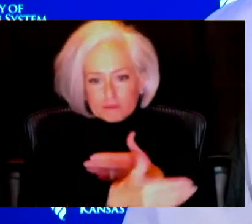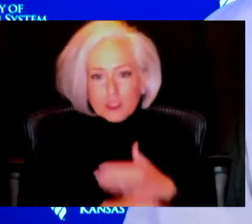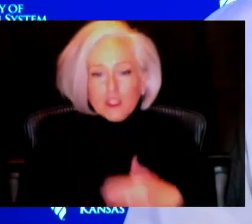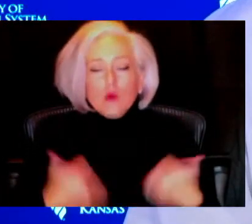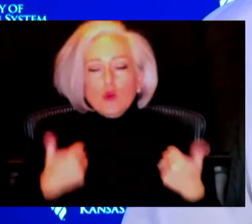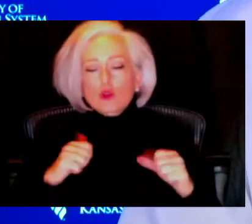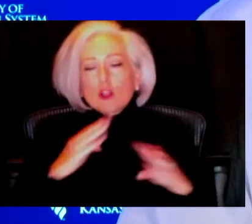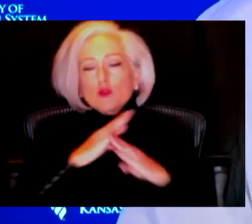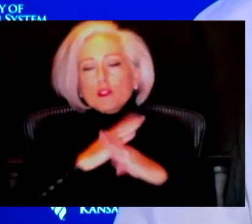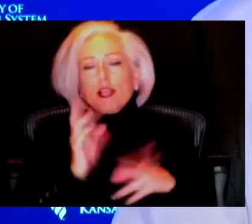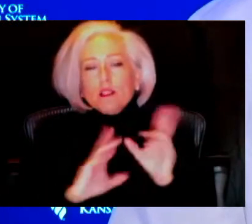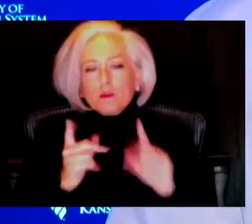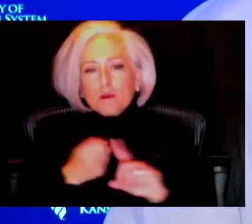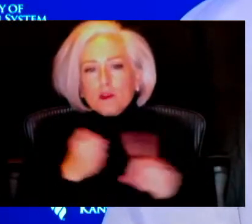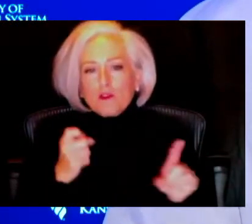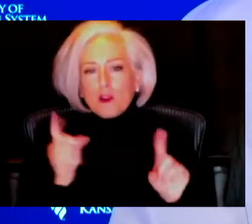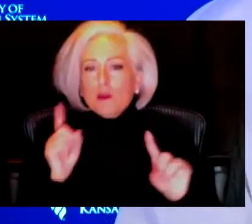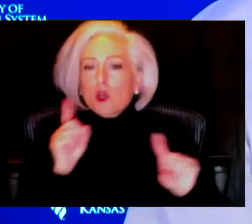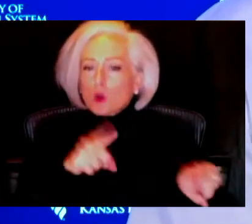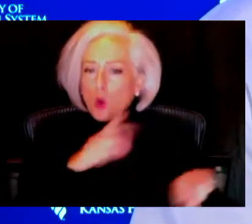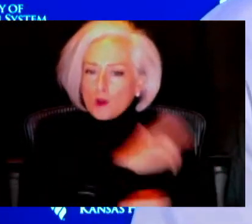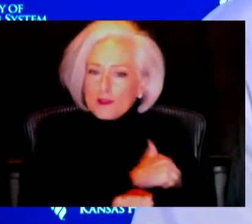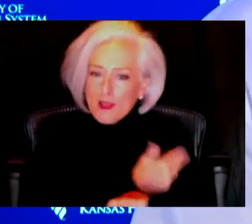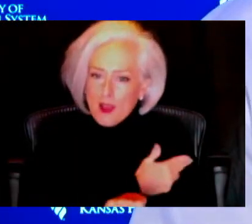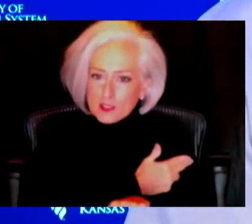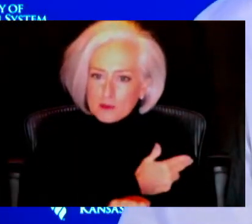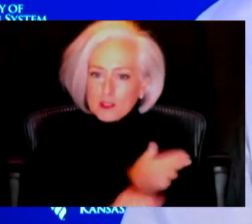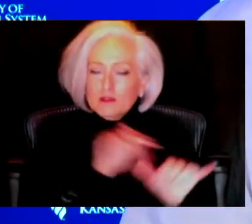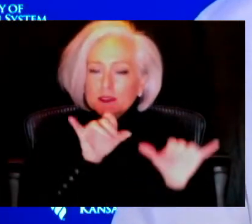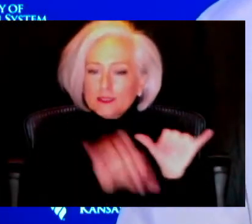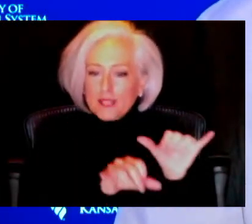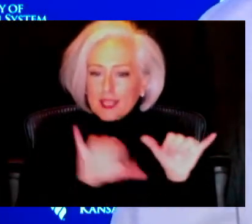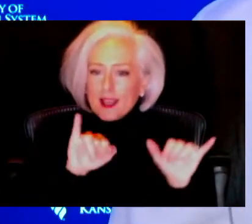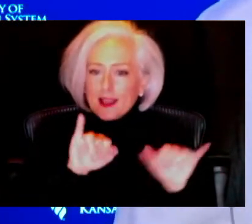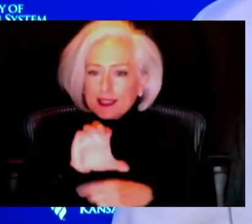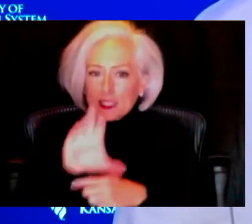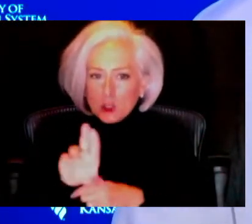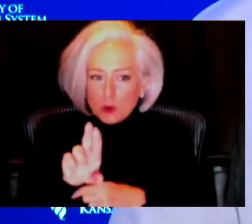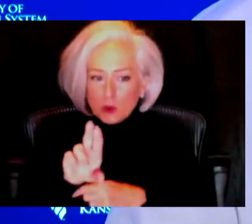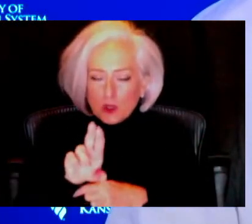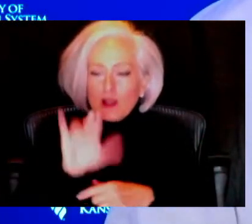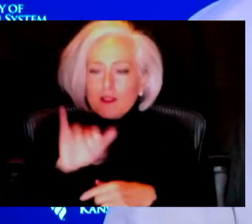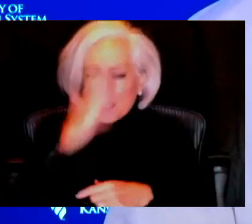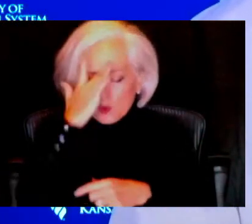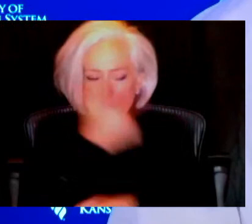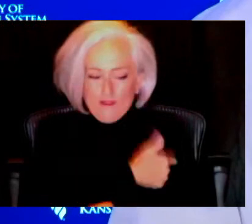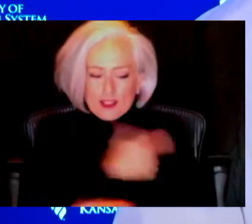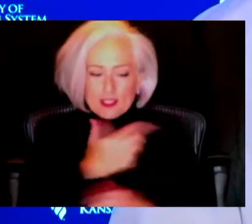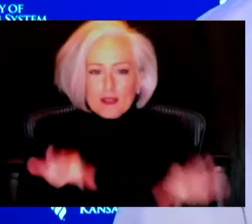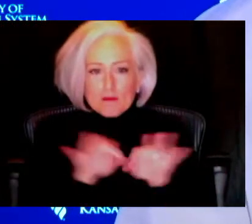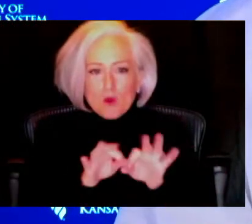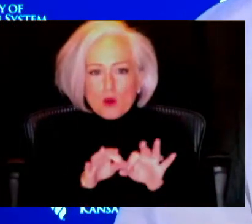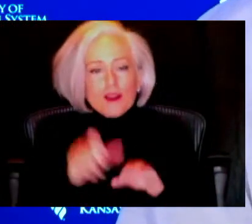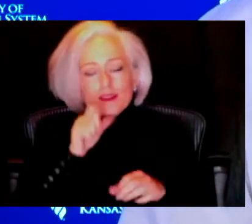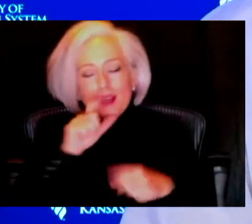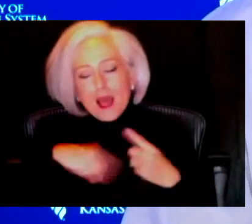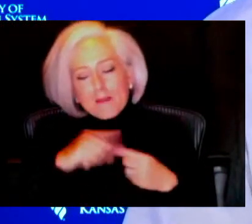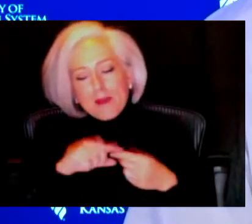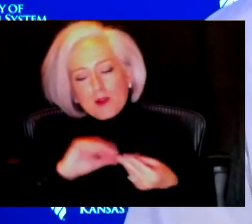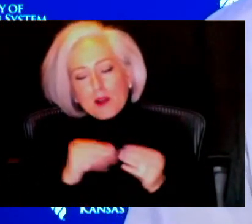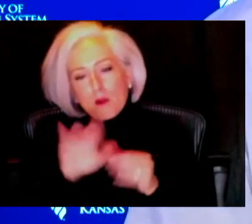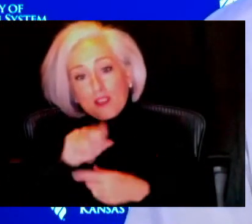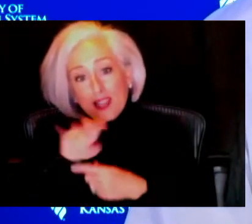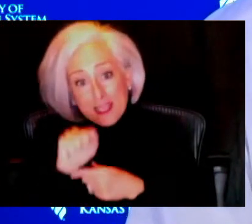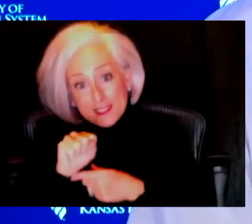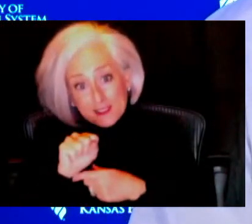the vaccinations are so important. It's not necessarily about the cases. It is about the hospitalizations, but we know we can use